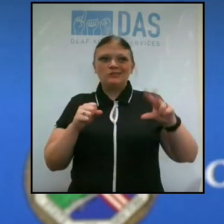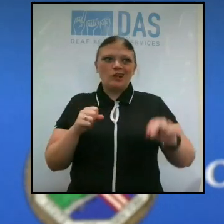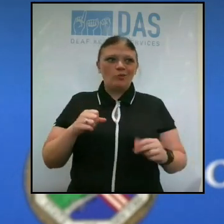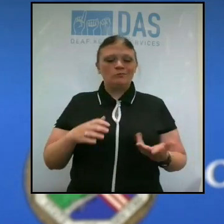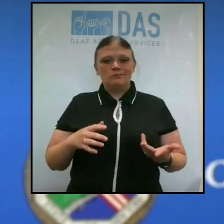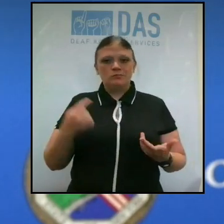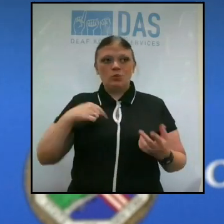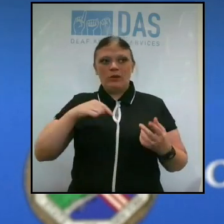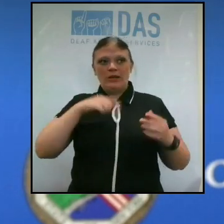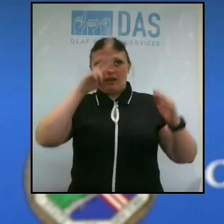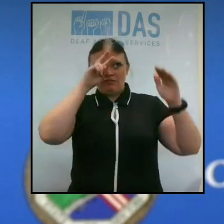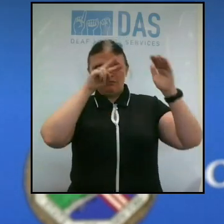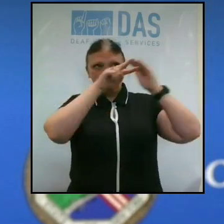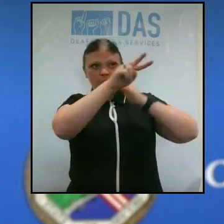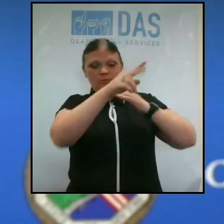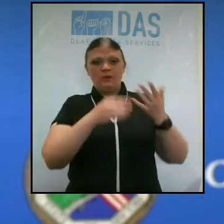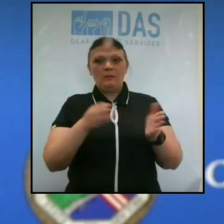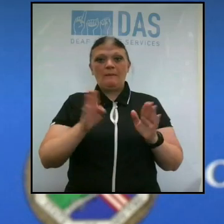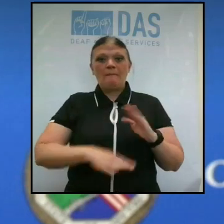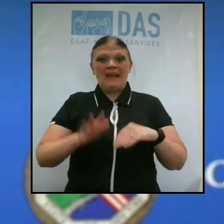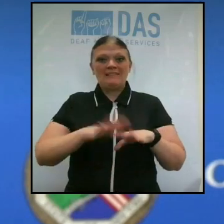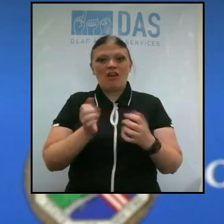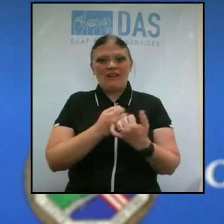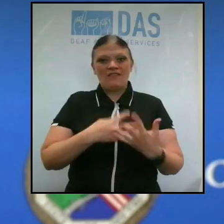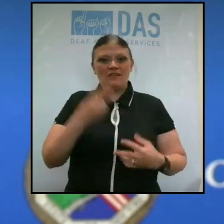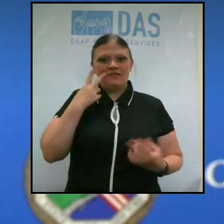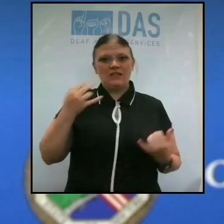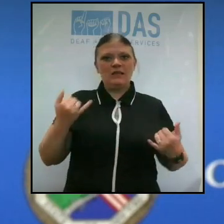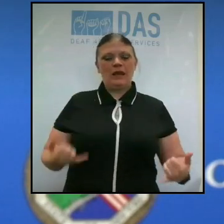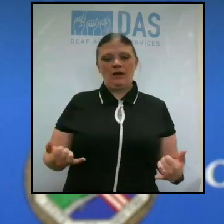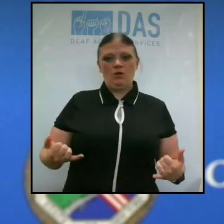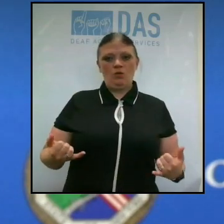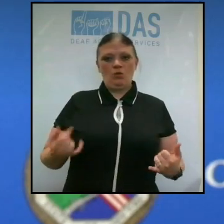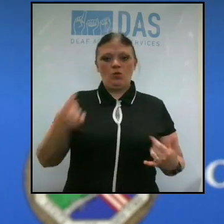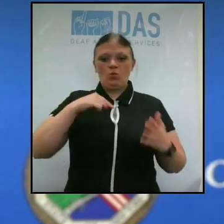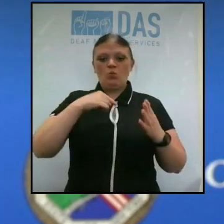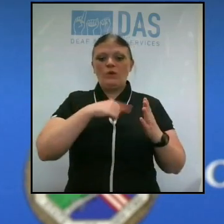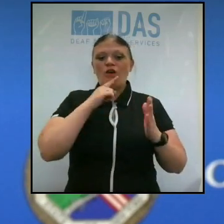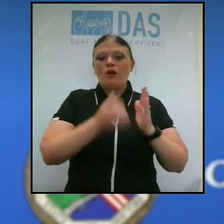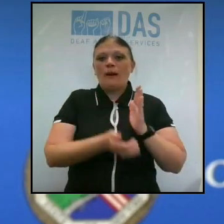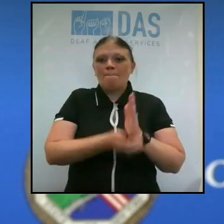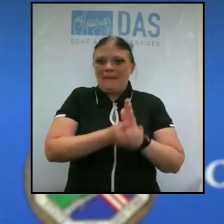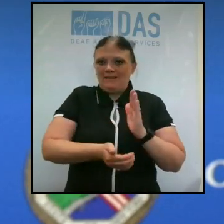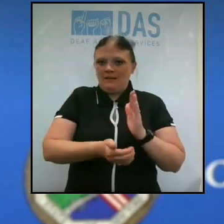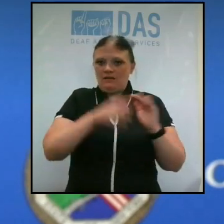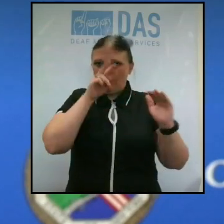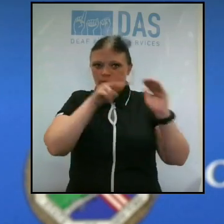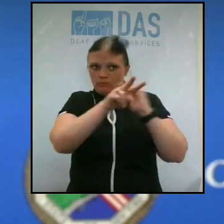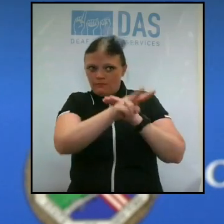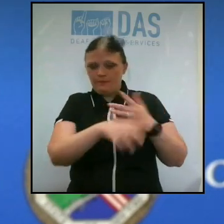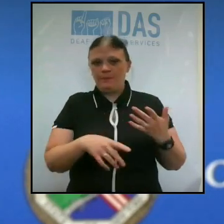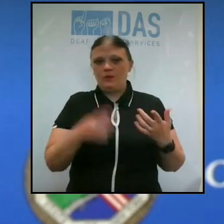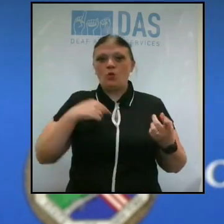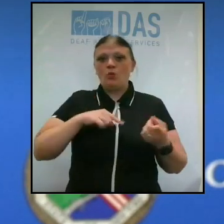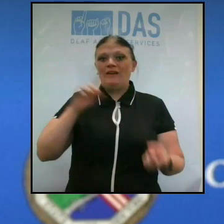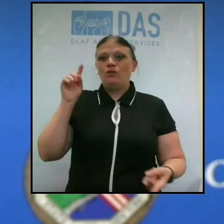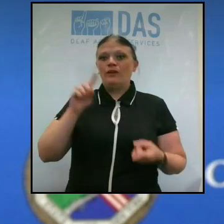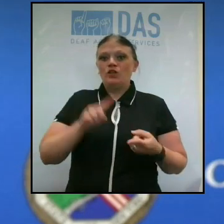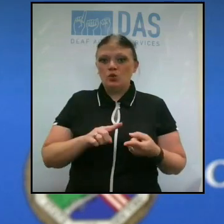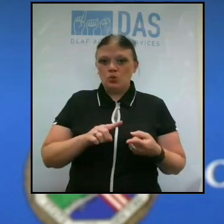We have projections based on what we've seen so far, and we are amending those projections. So we've reduced